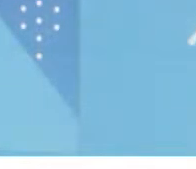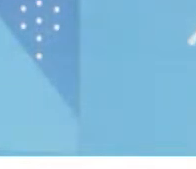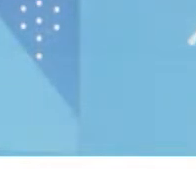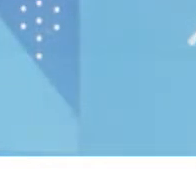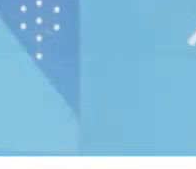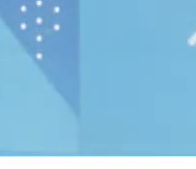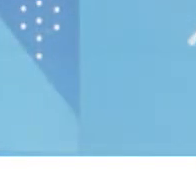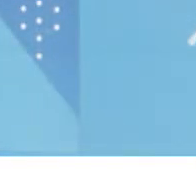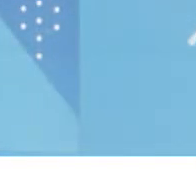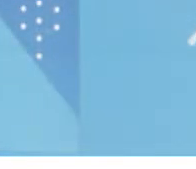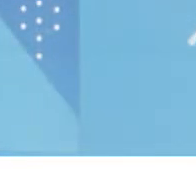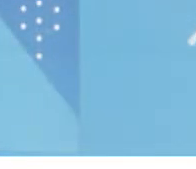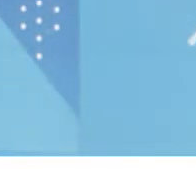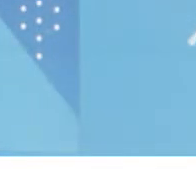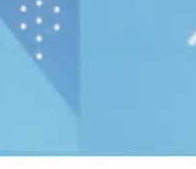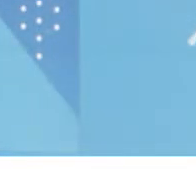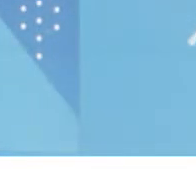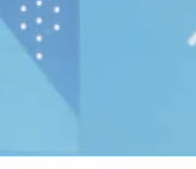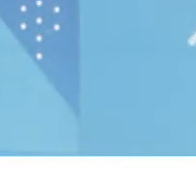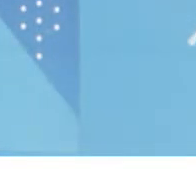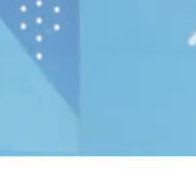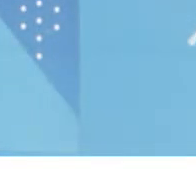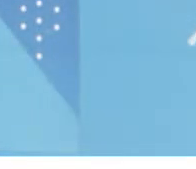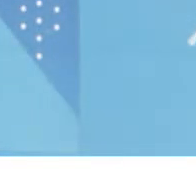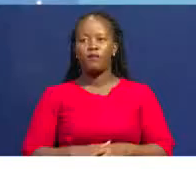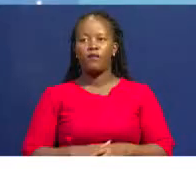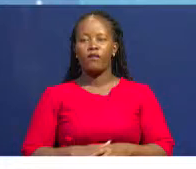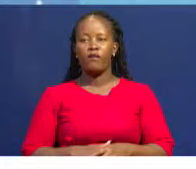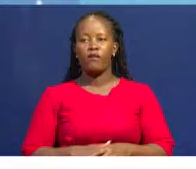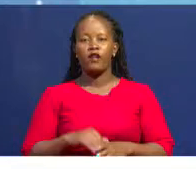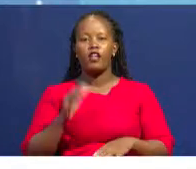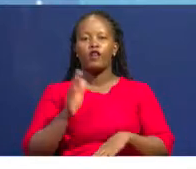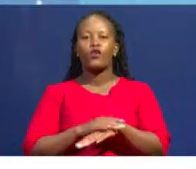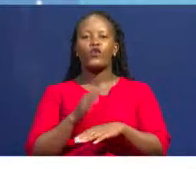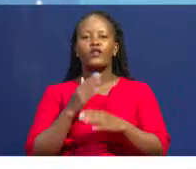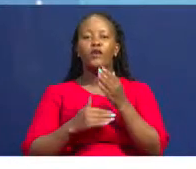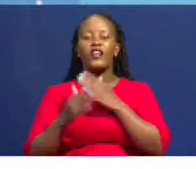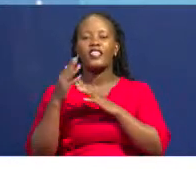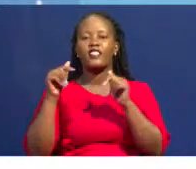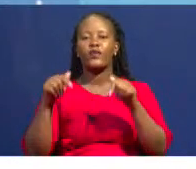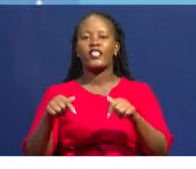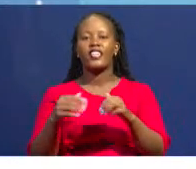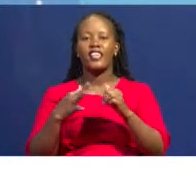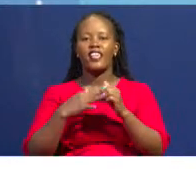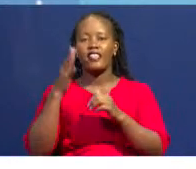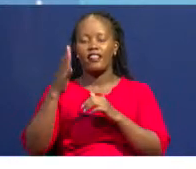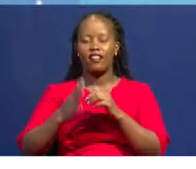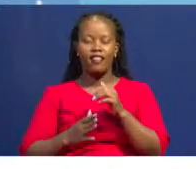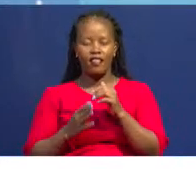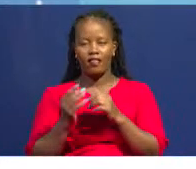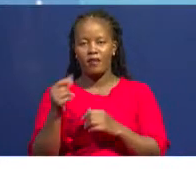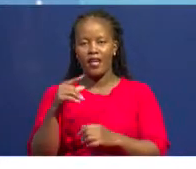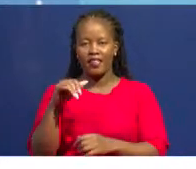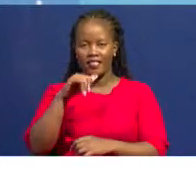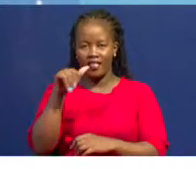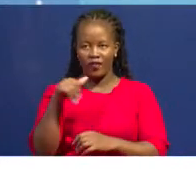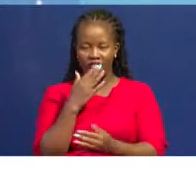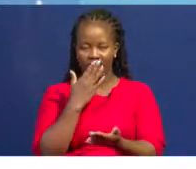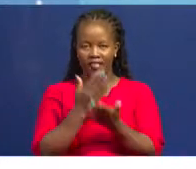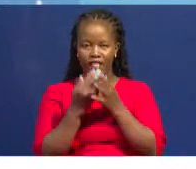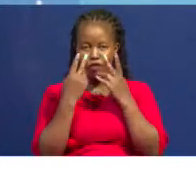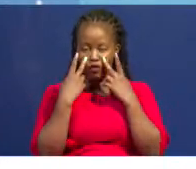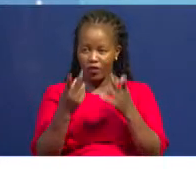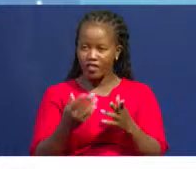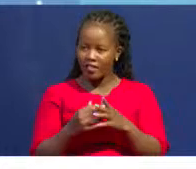January the 8th, 2024 it is. Good morning and welcome to News Check. Thank you so much for making time. And today we